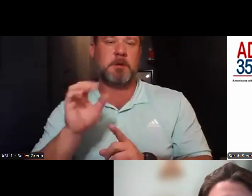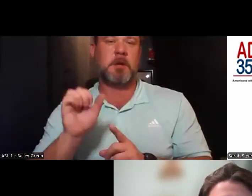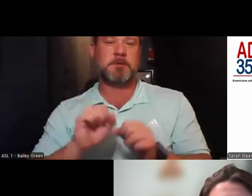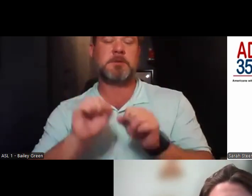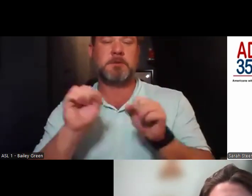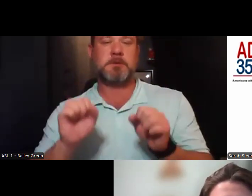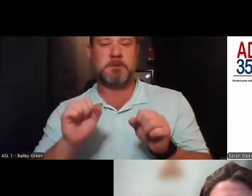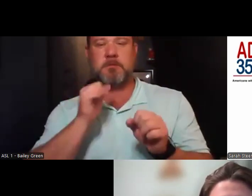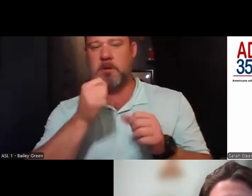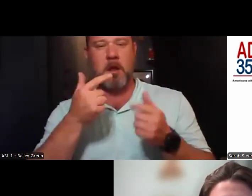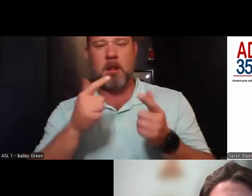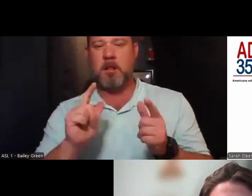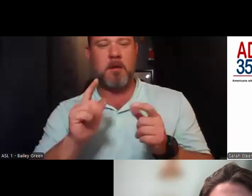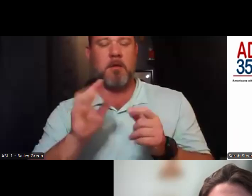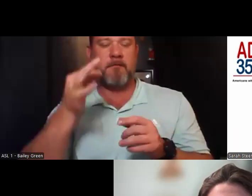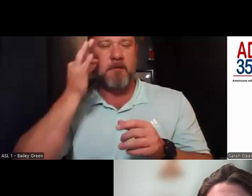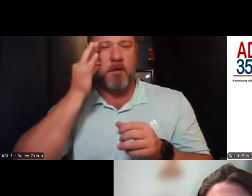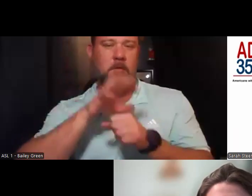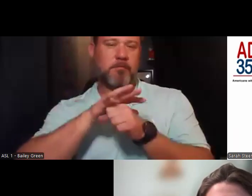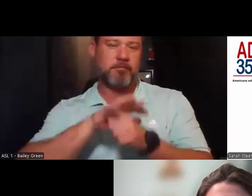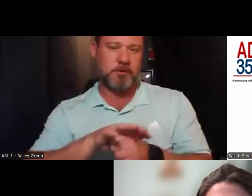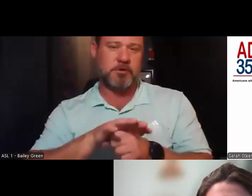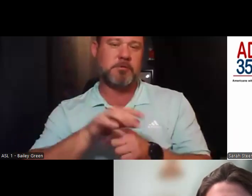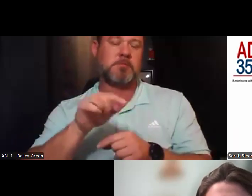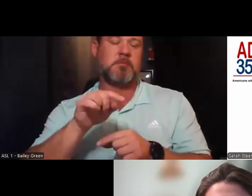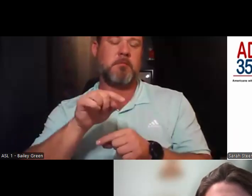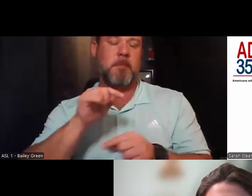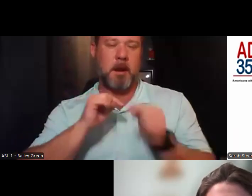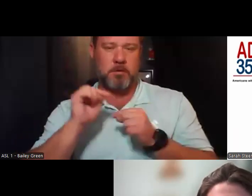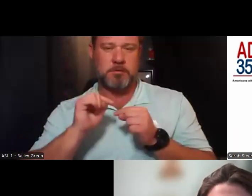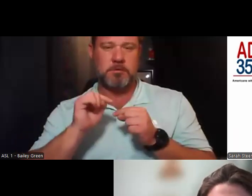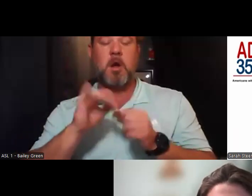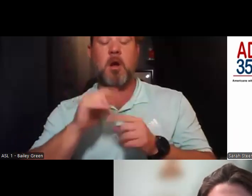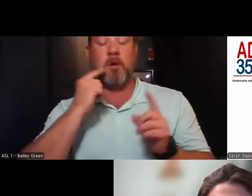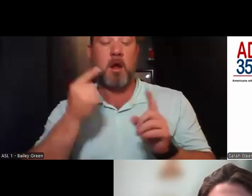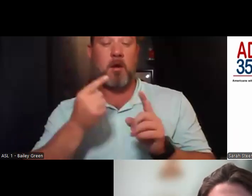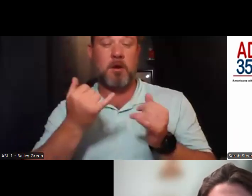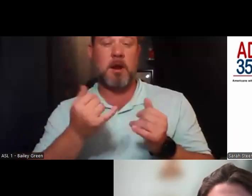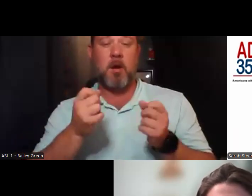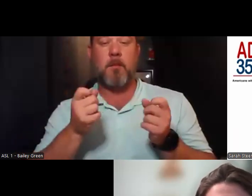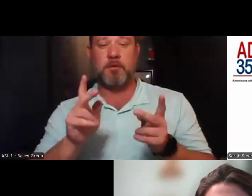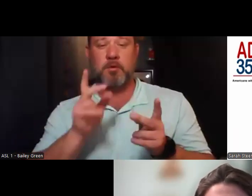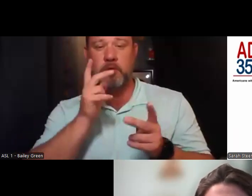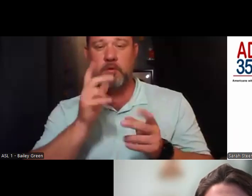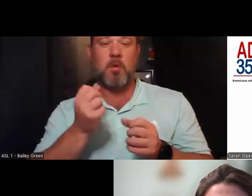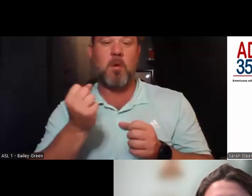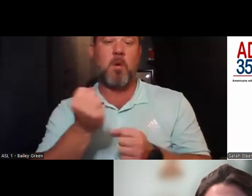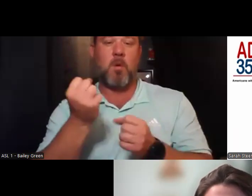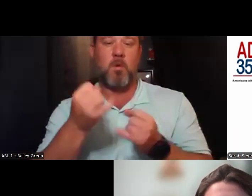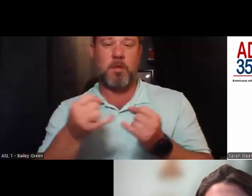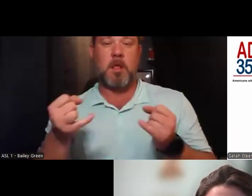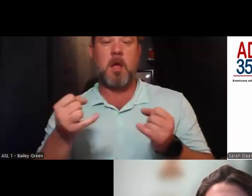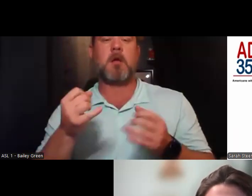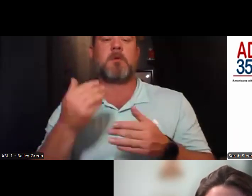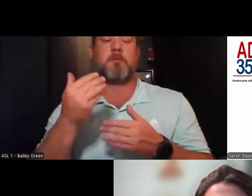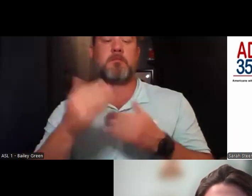not let federal pressures really push us backwards. So our priority right now is to look for opportunities, not just to hold the line, but make